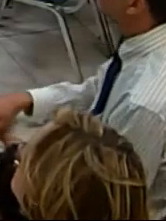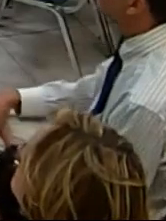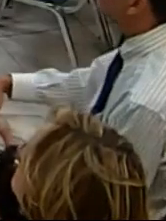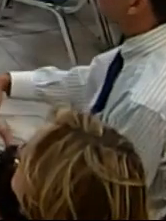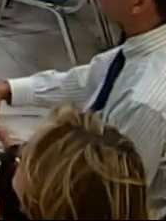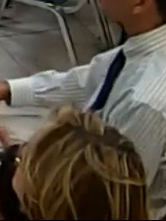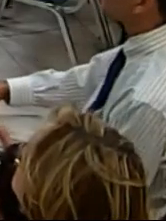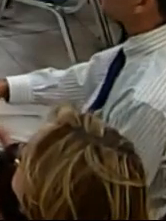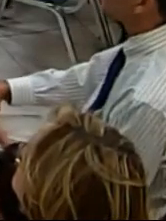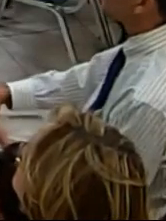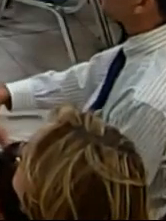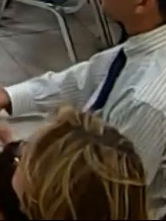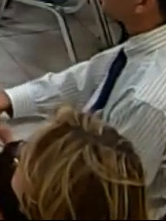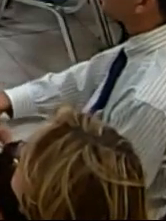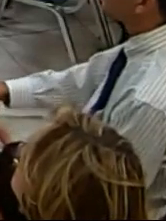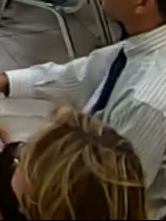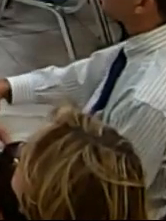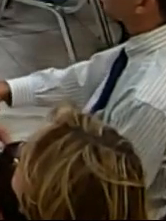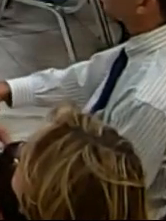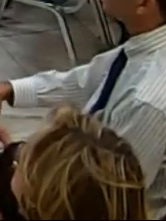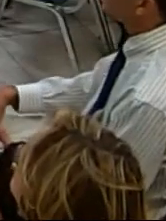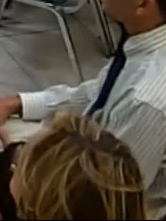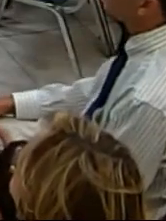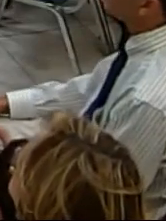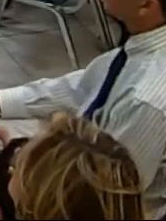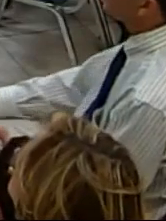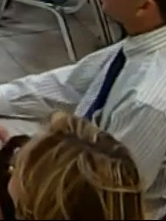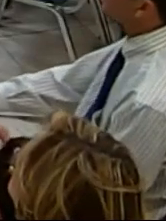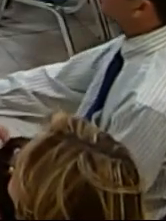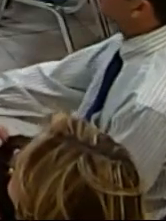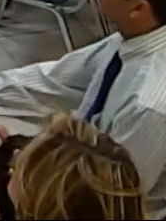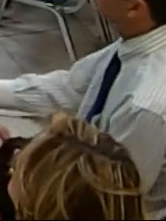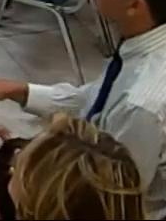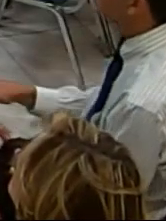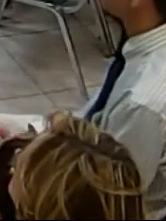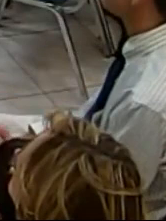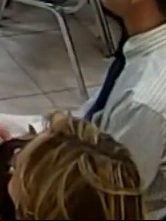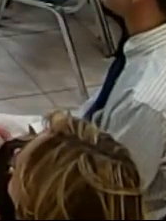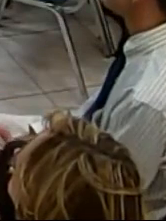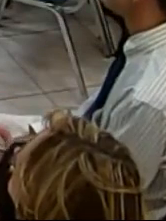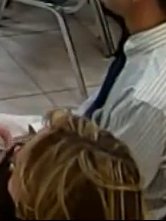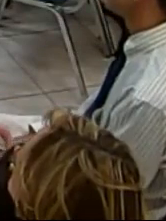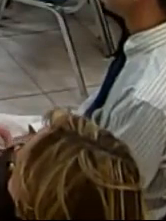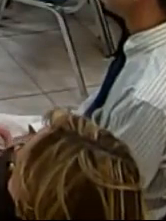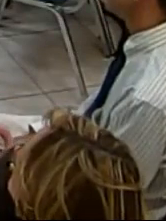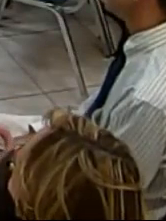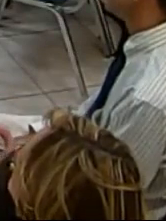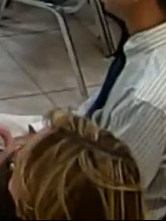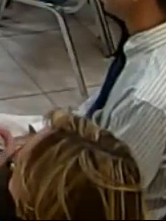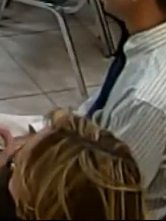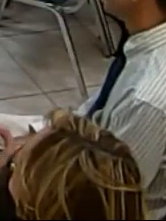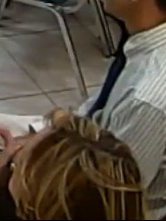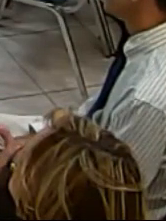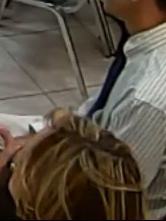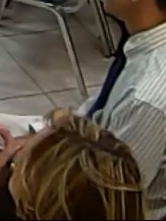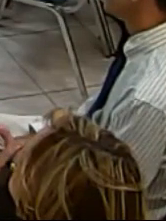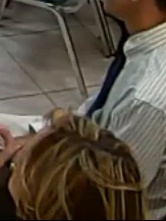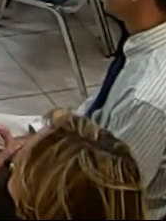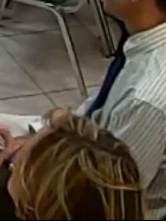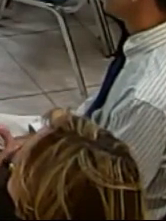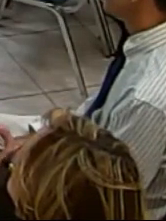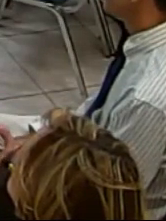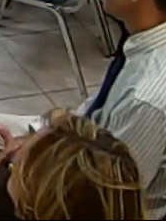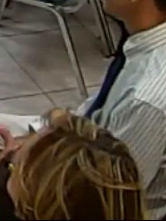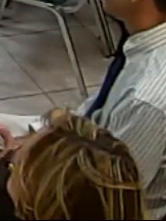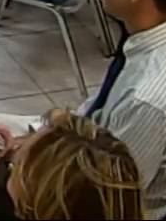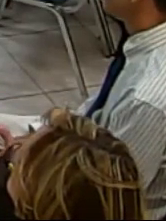That's interesting because when he knelt down, I saw an angel that would come here and hug him.